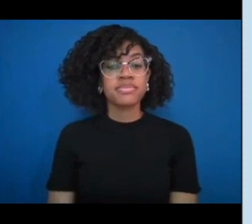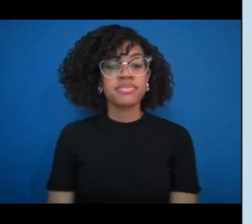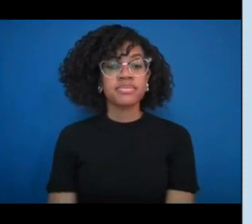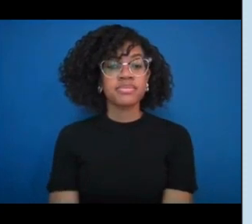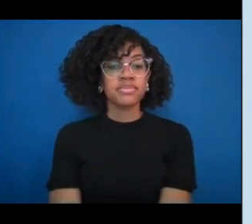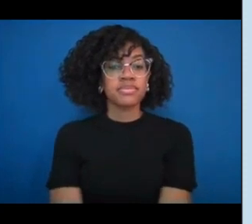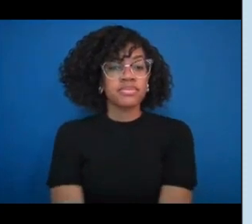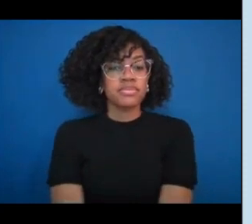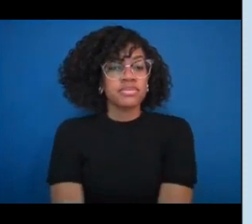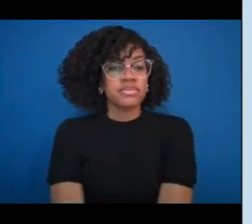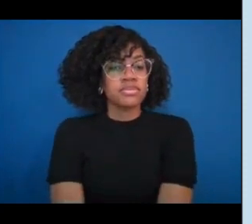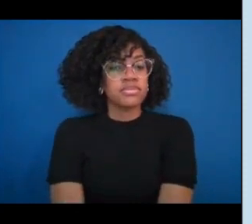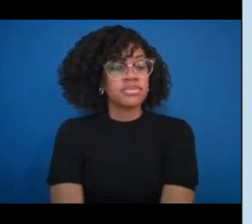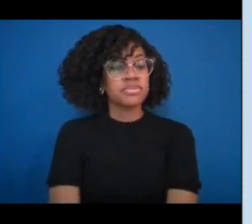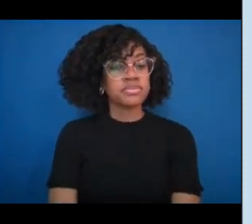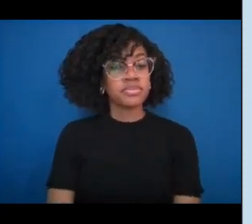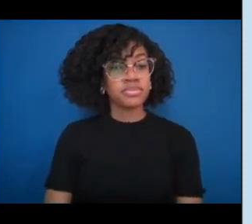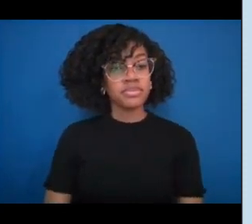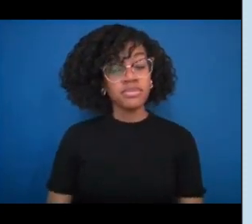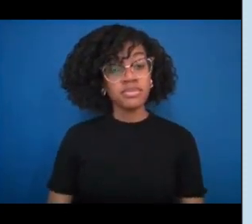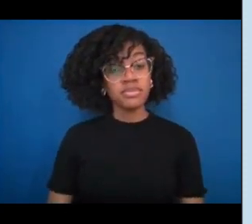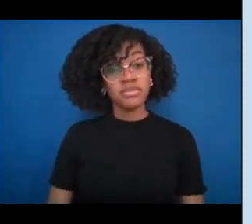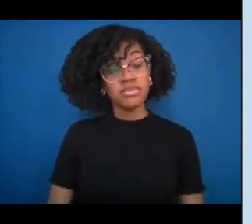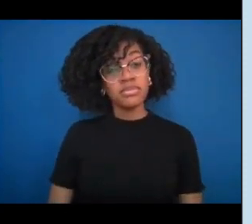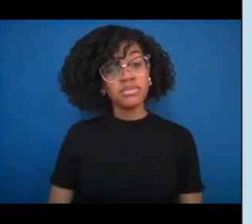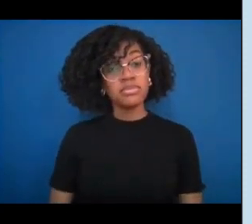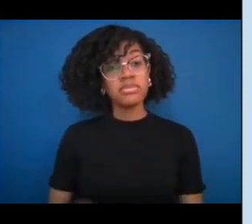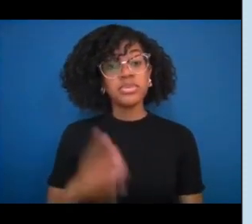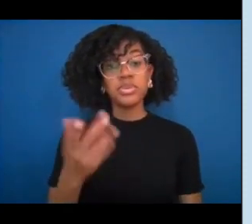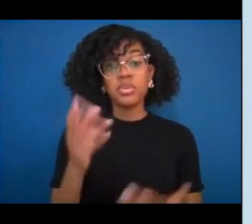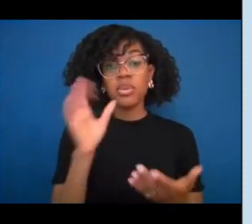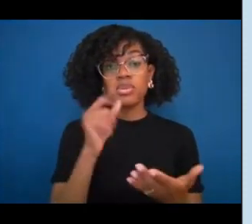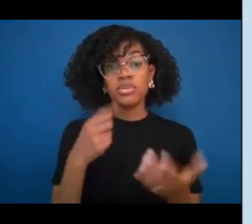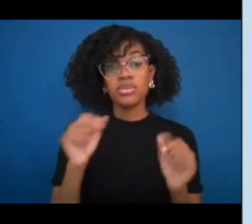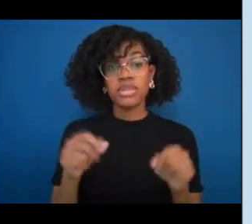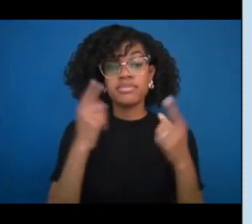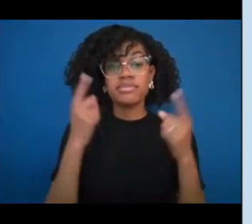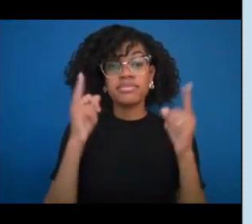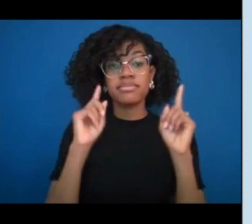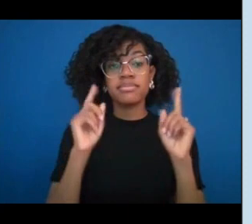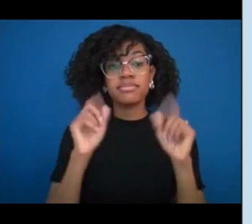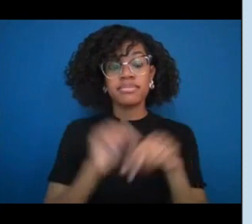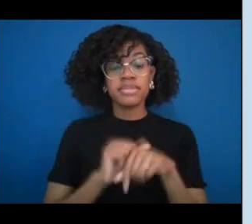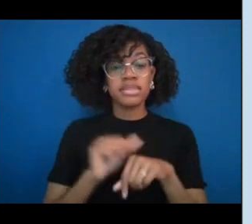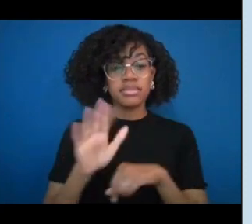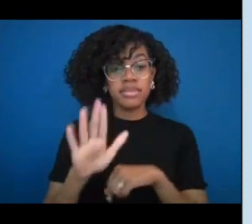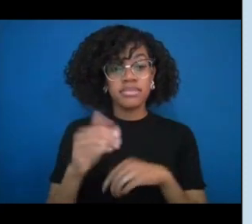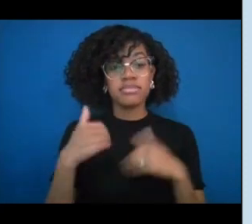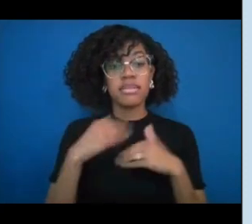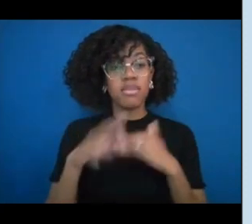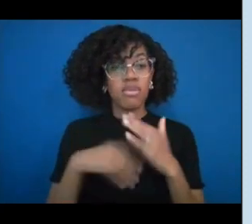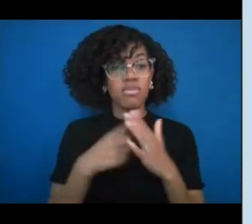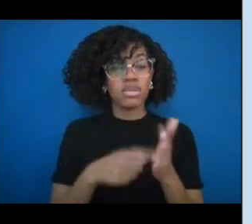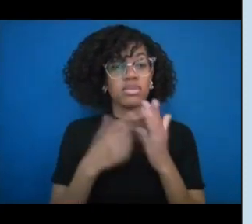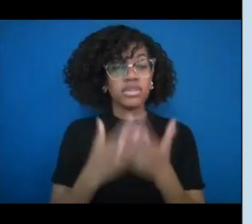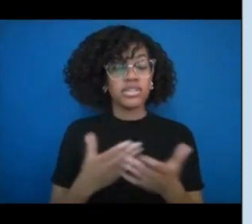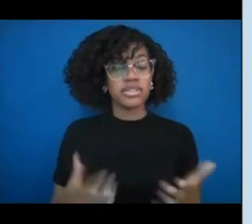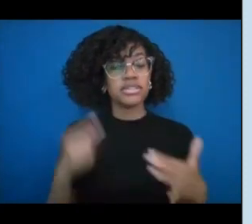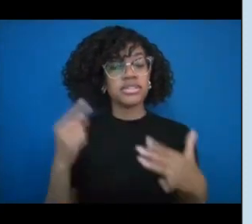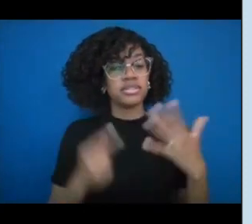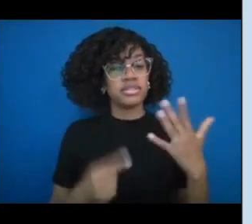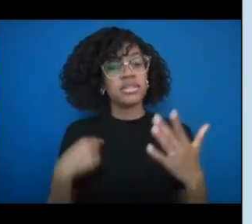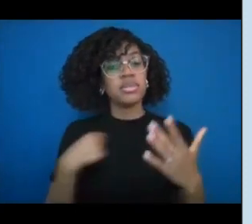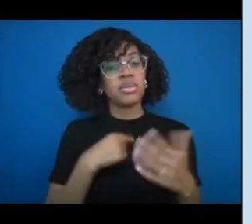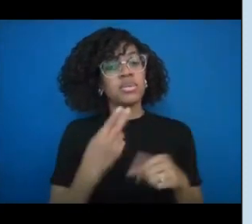But assuming you are able to successfully submit and have all the required elements, we will use